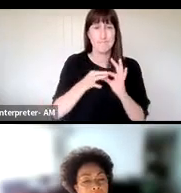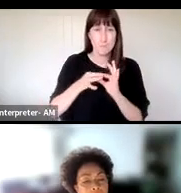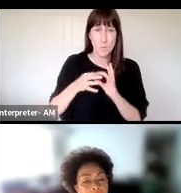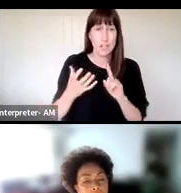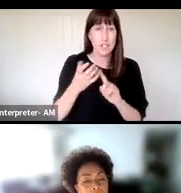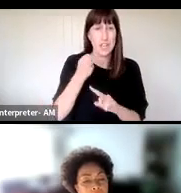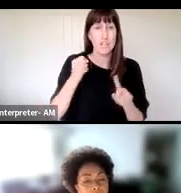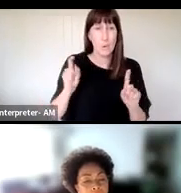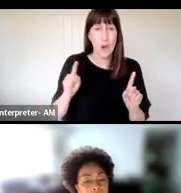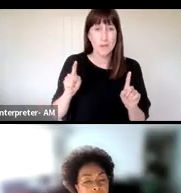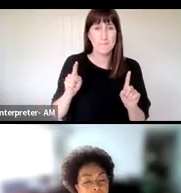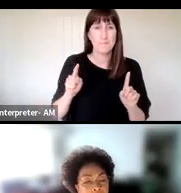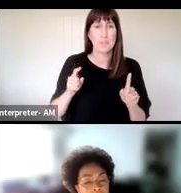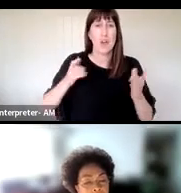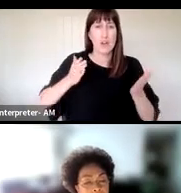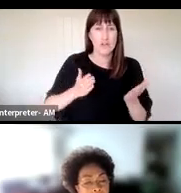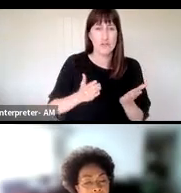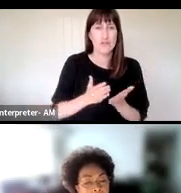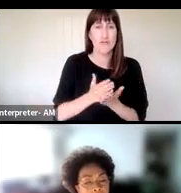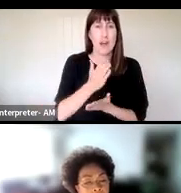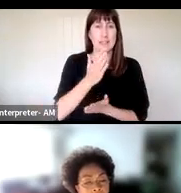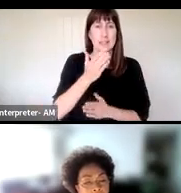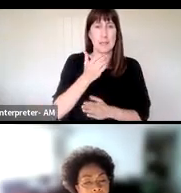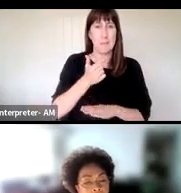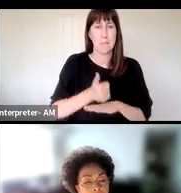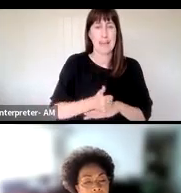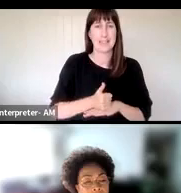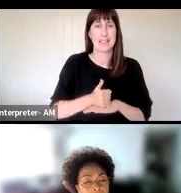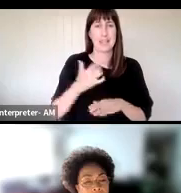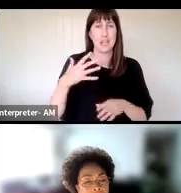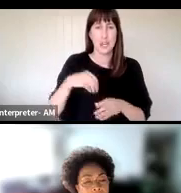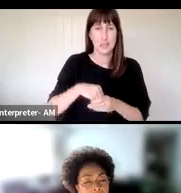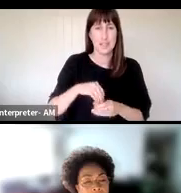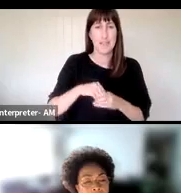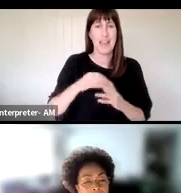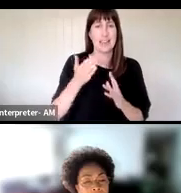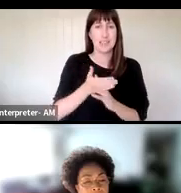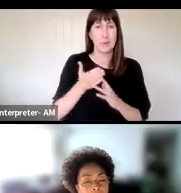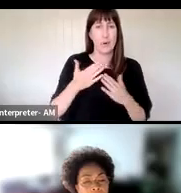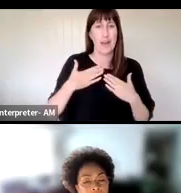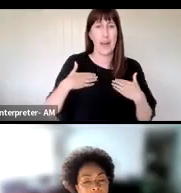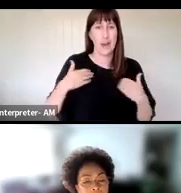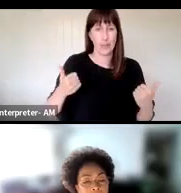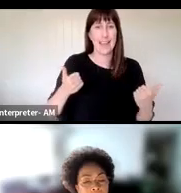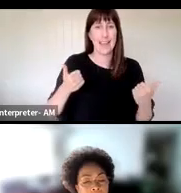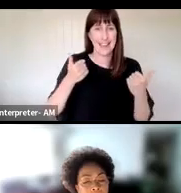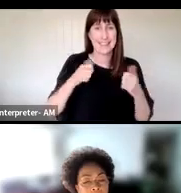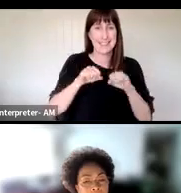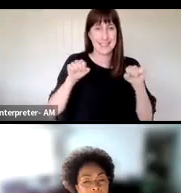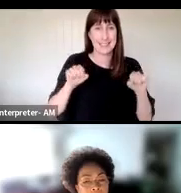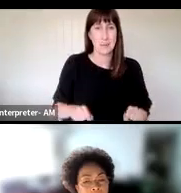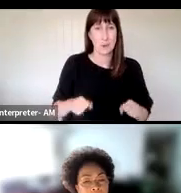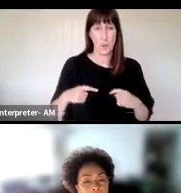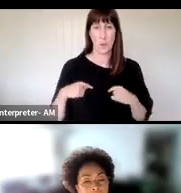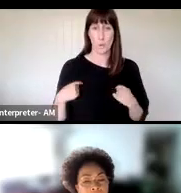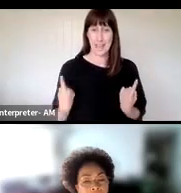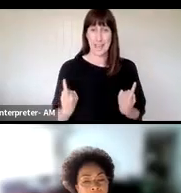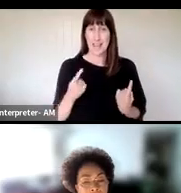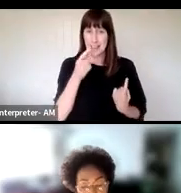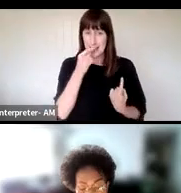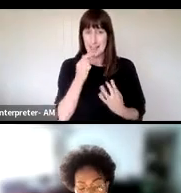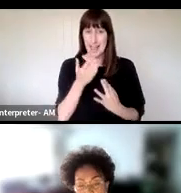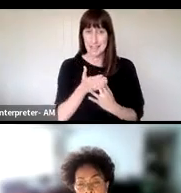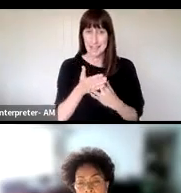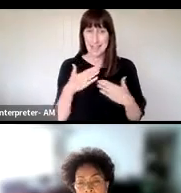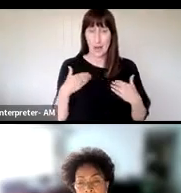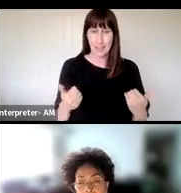inclusive, rights-based, inclusive and accessible healthcare service, so that we can access health services in the same way as everyone